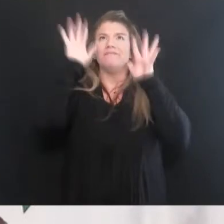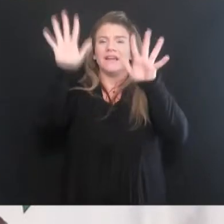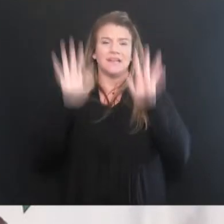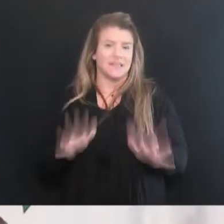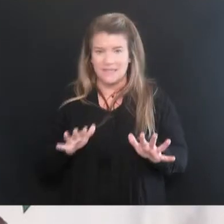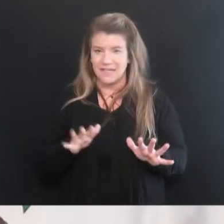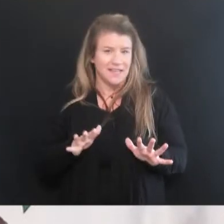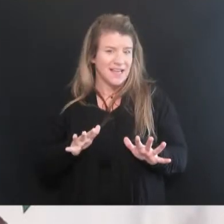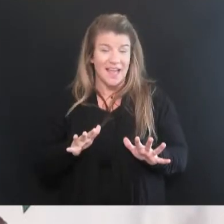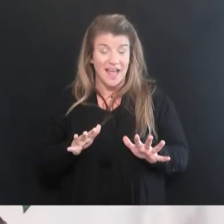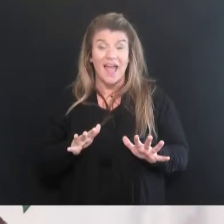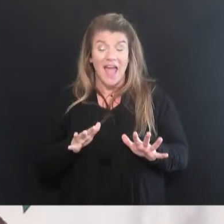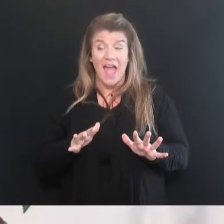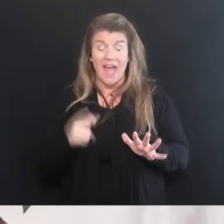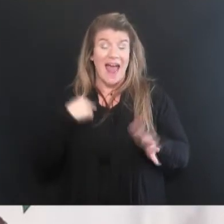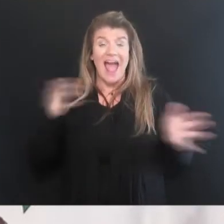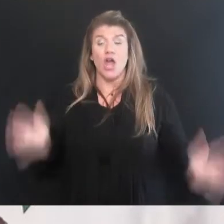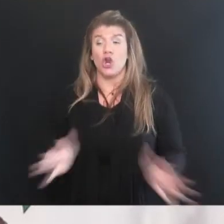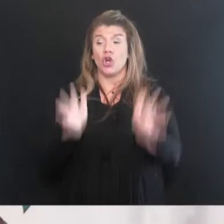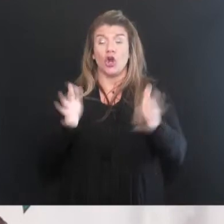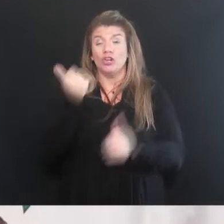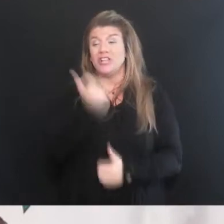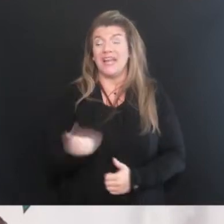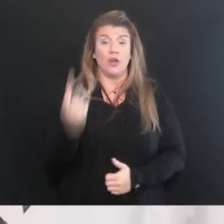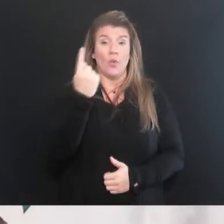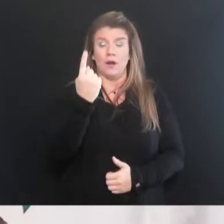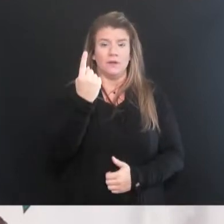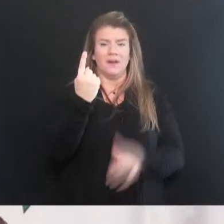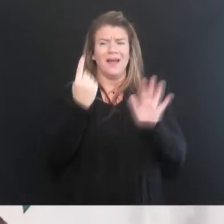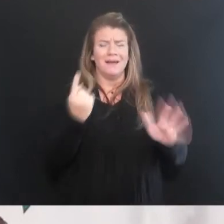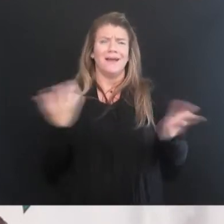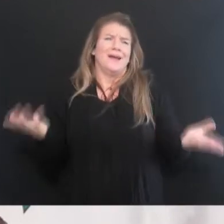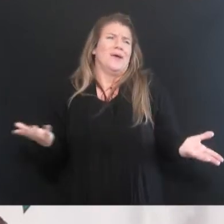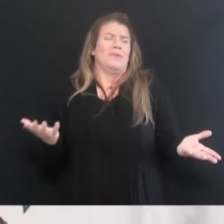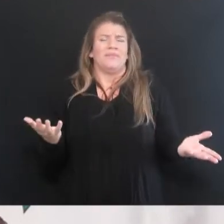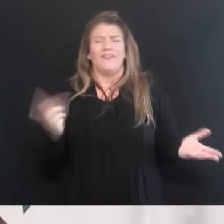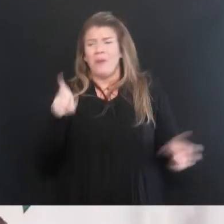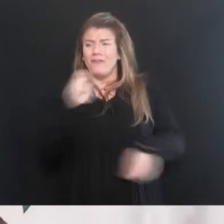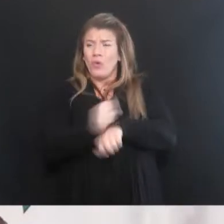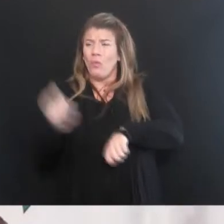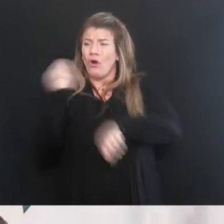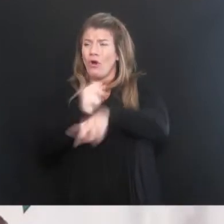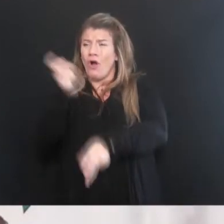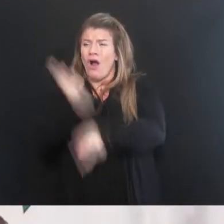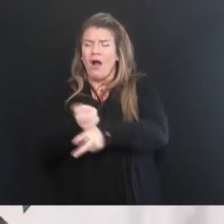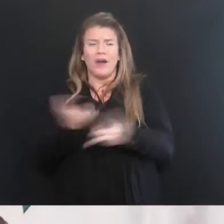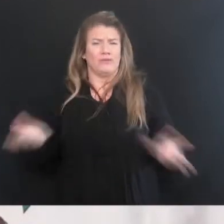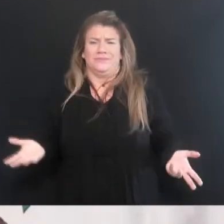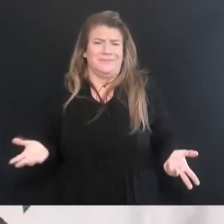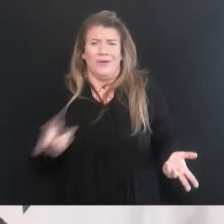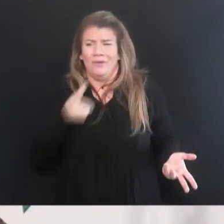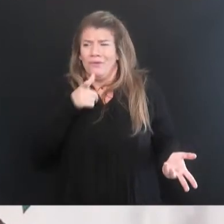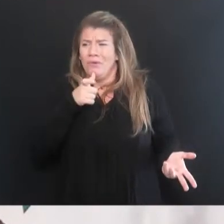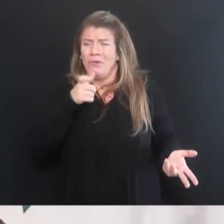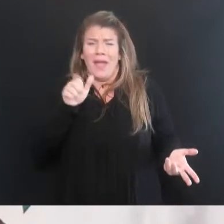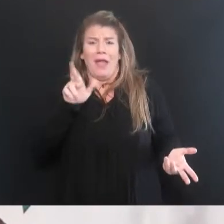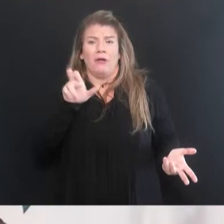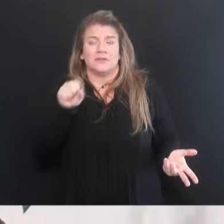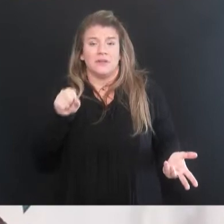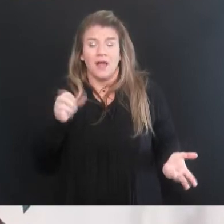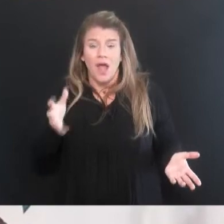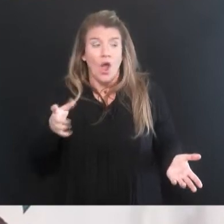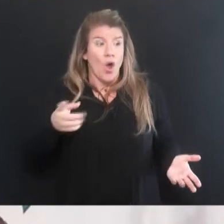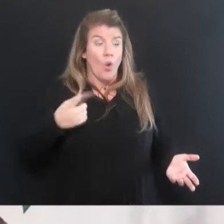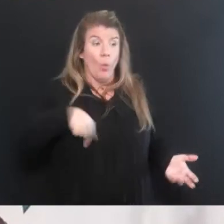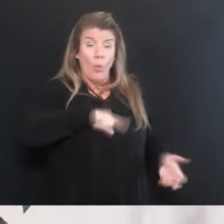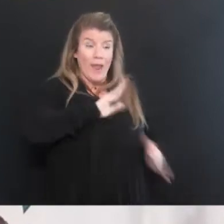I urge anybody and everybody. I mean, so what? You got to work a little harder. I mean, we've all got our day job. I mean, for crying out loud,